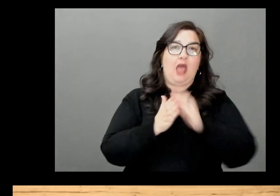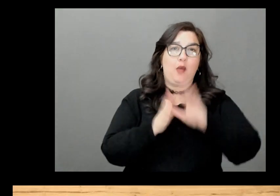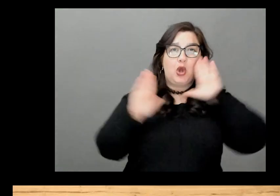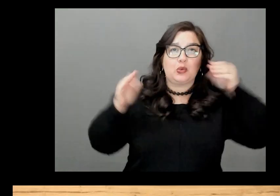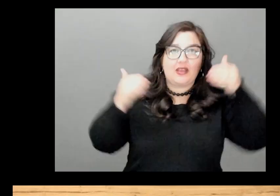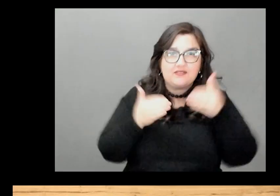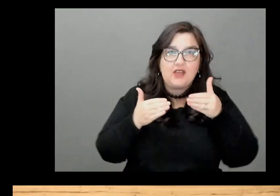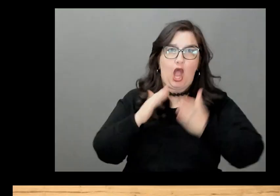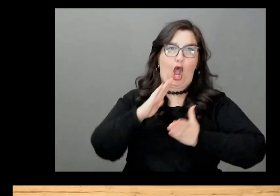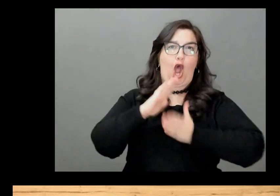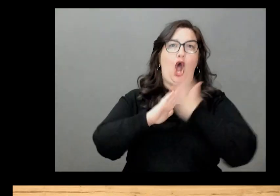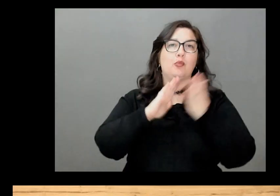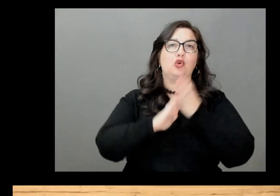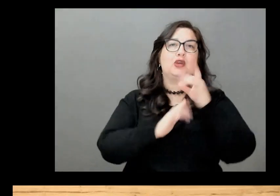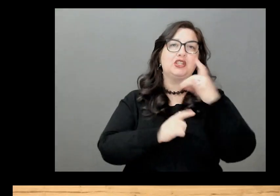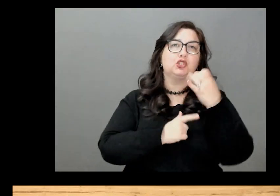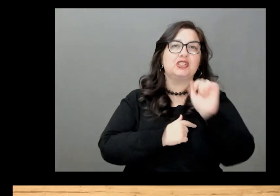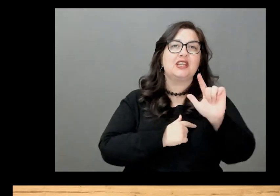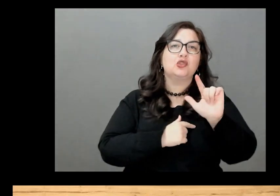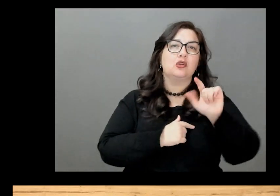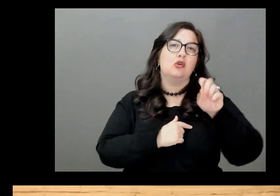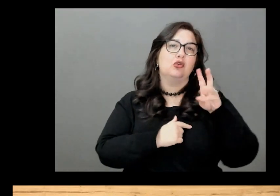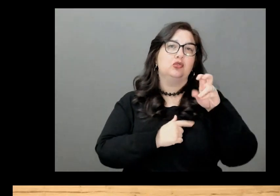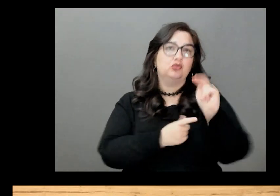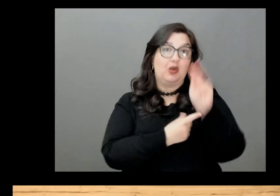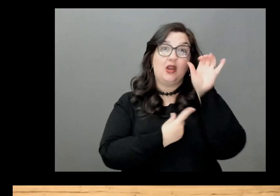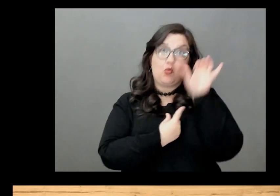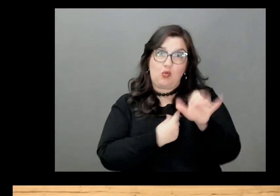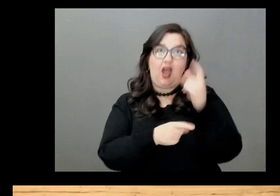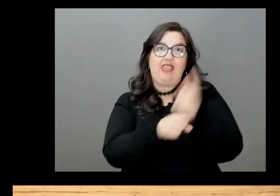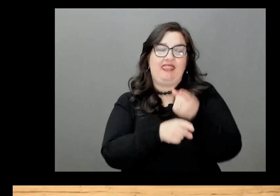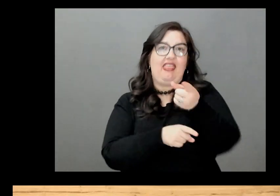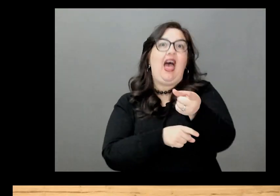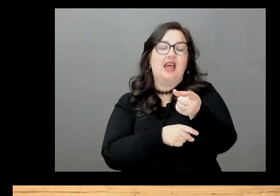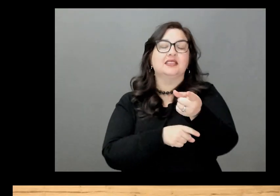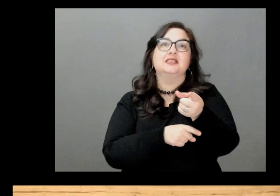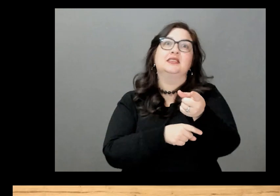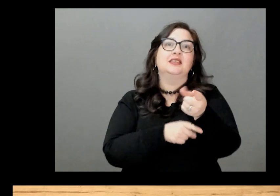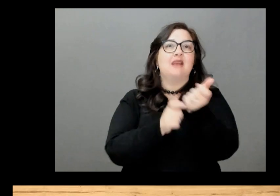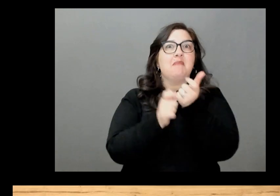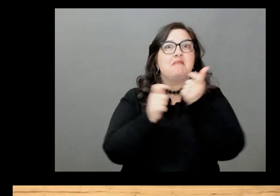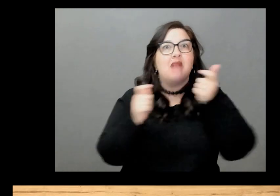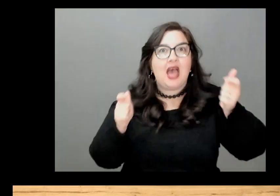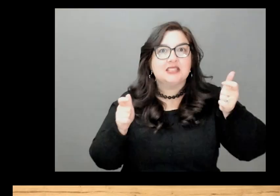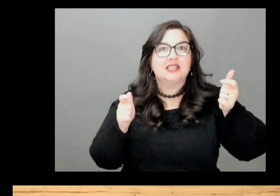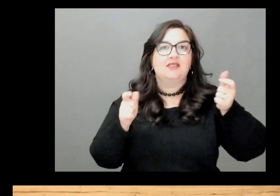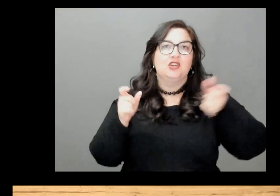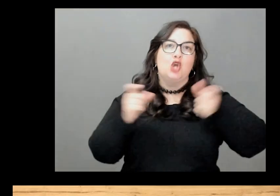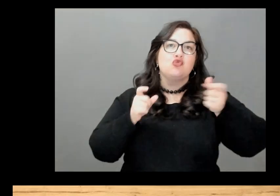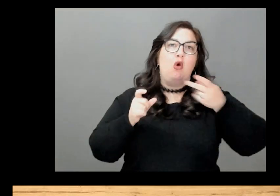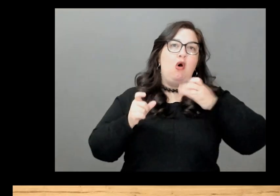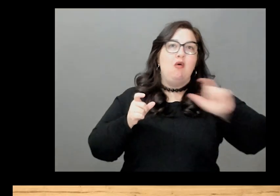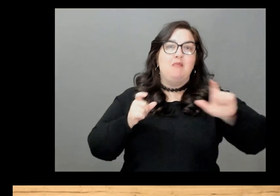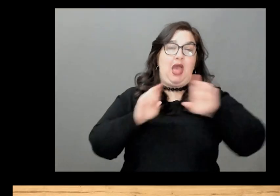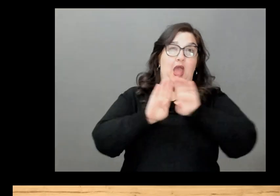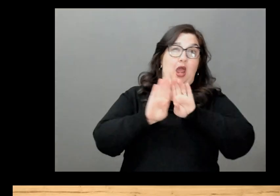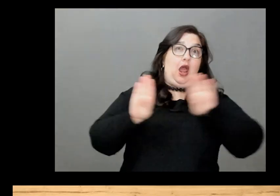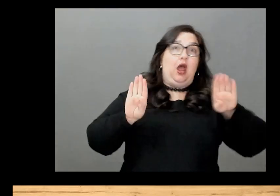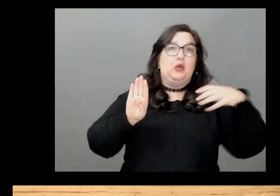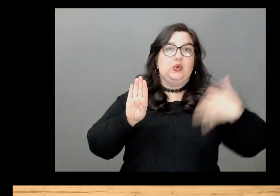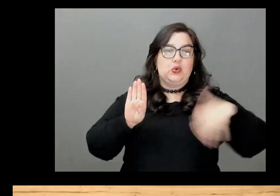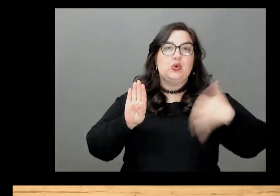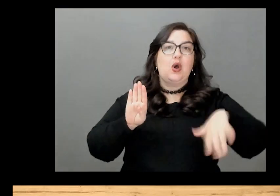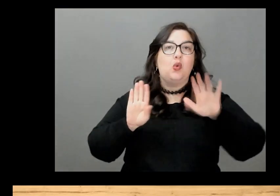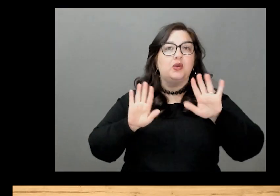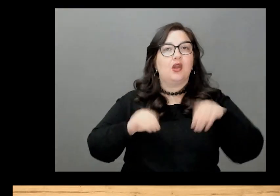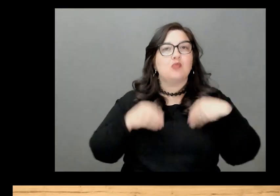that operational digital twin? So yeah, that picture of that massive control panel, we're providing digital versions of